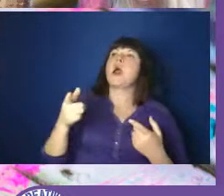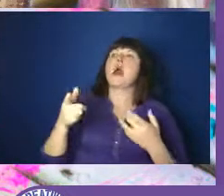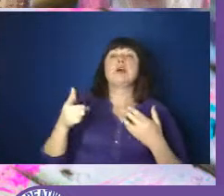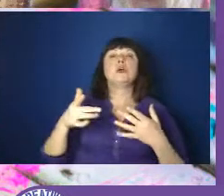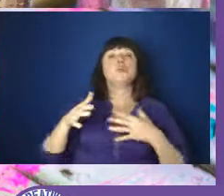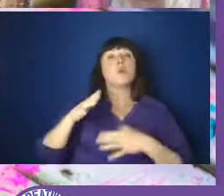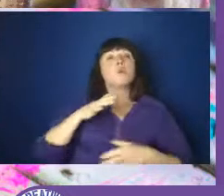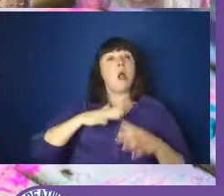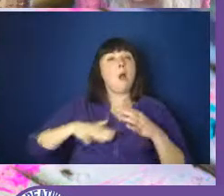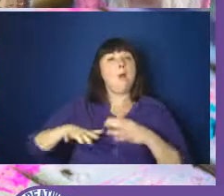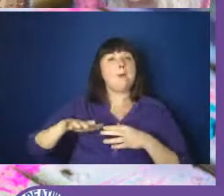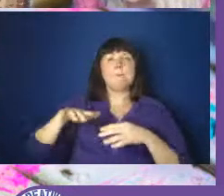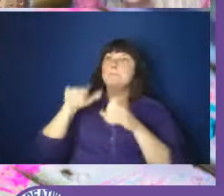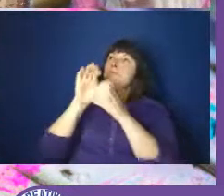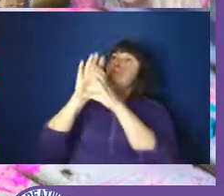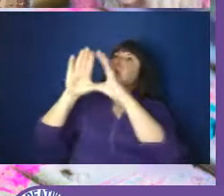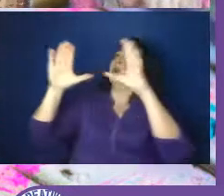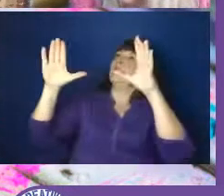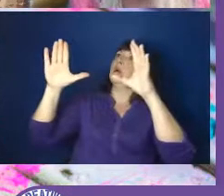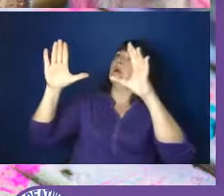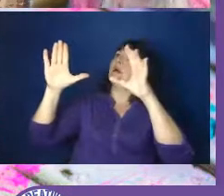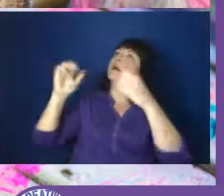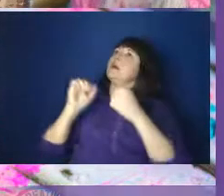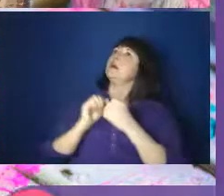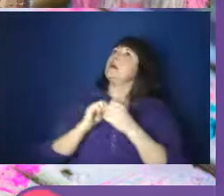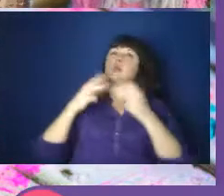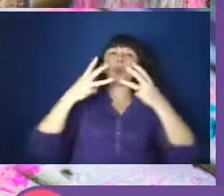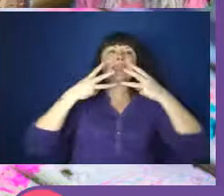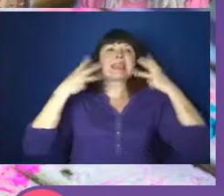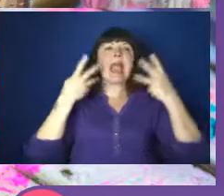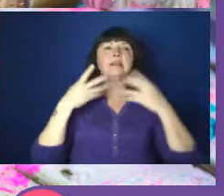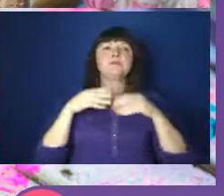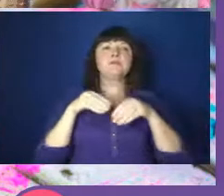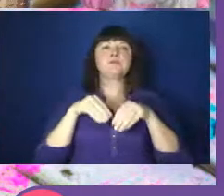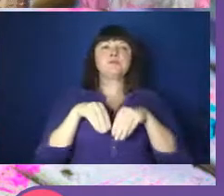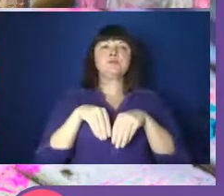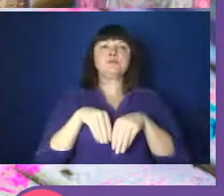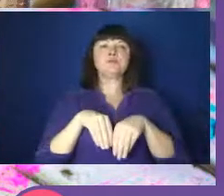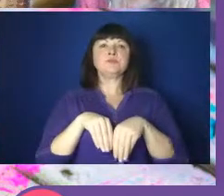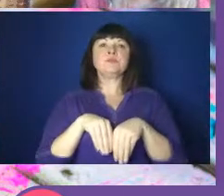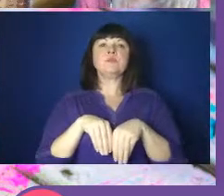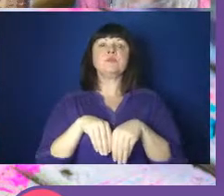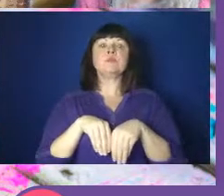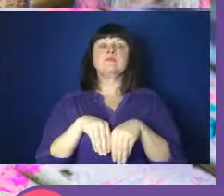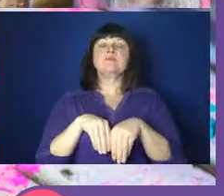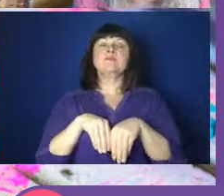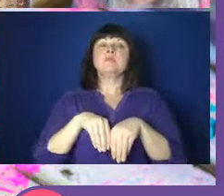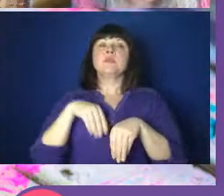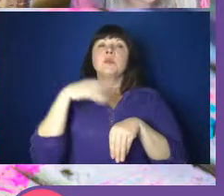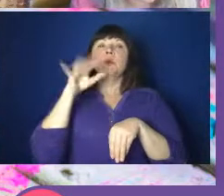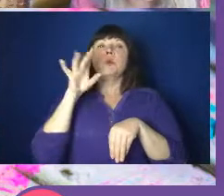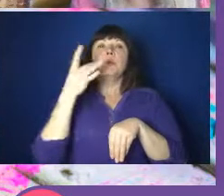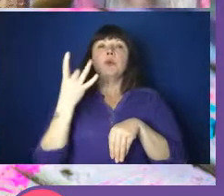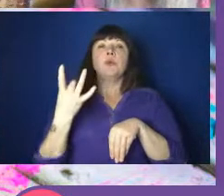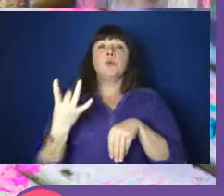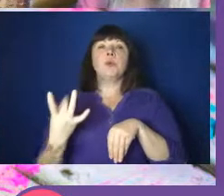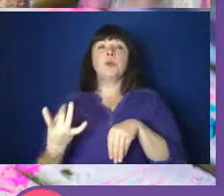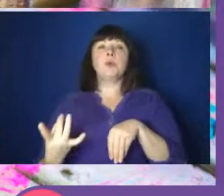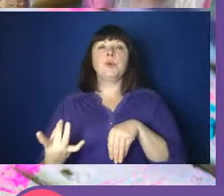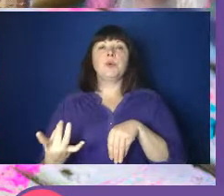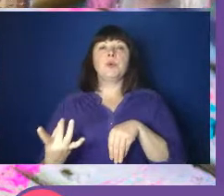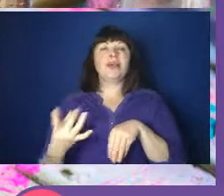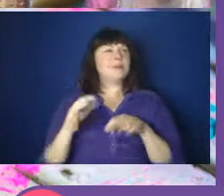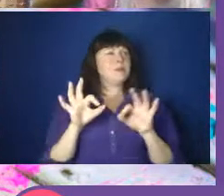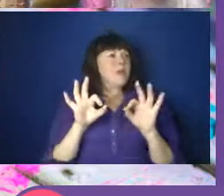sitting cat, which seems to me just perfect. Well, that exactly. Wonderful. The calm sitting cat is